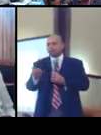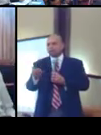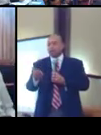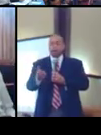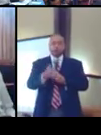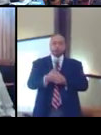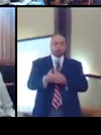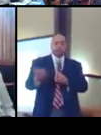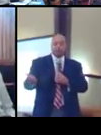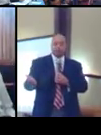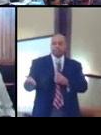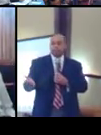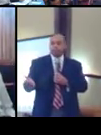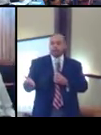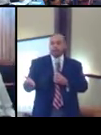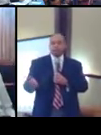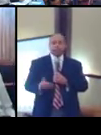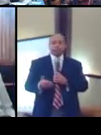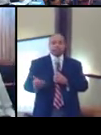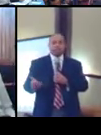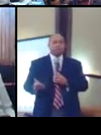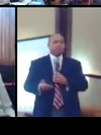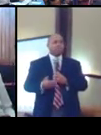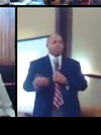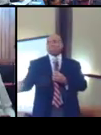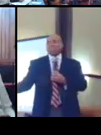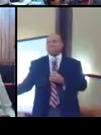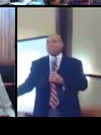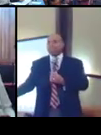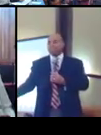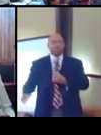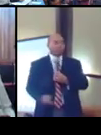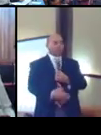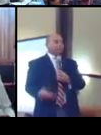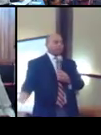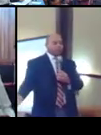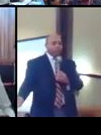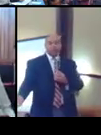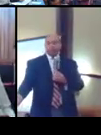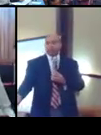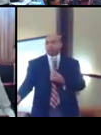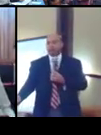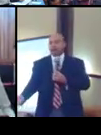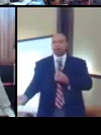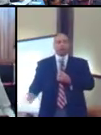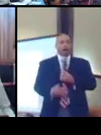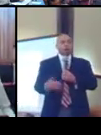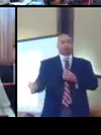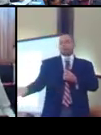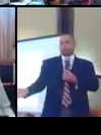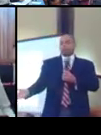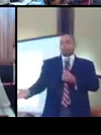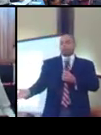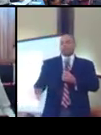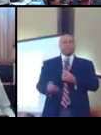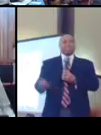align funding sources, and also the confidence. I think once you say, hey, look at that, they have this plan to look at,